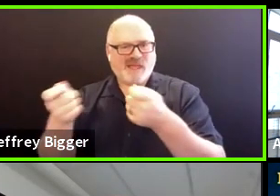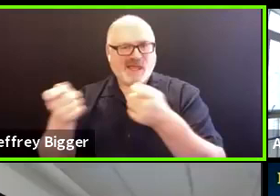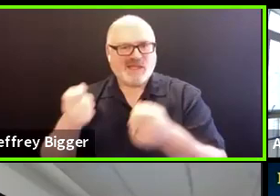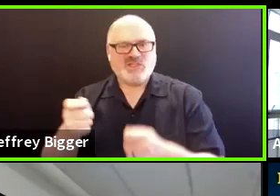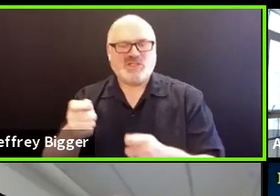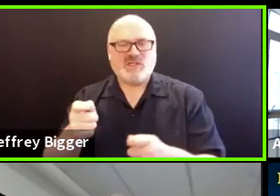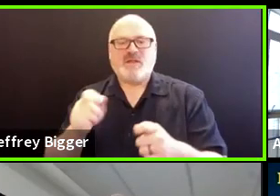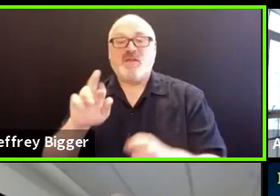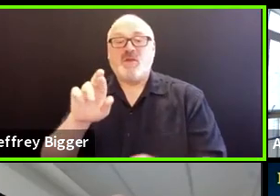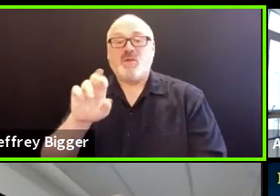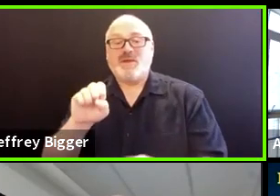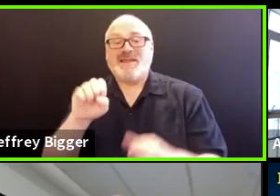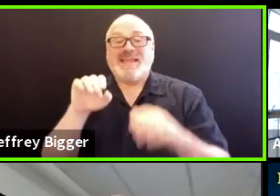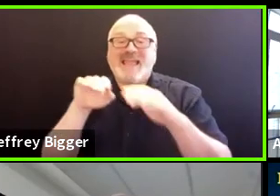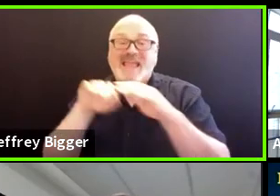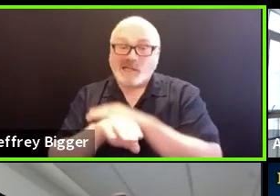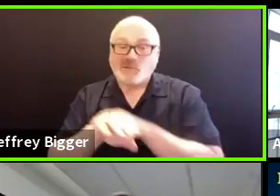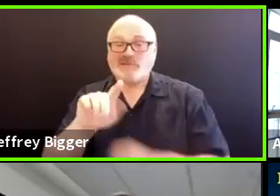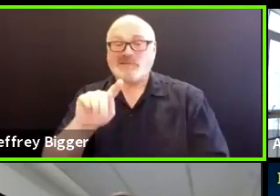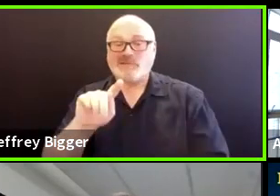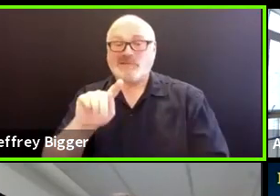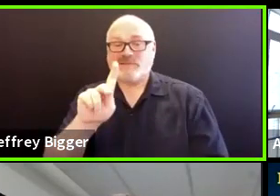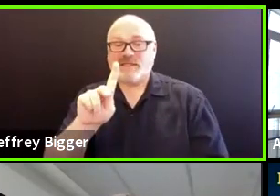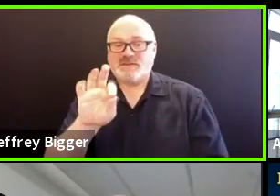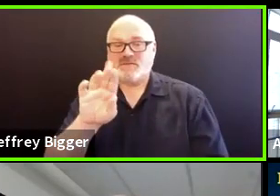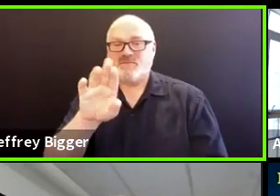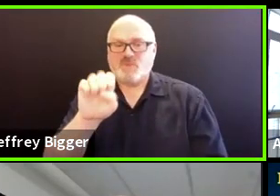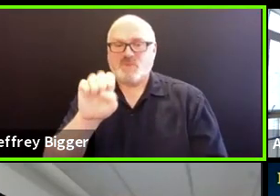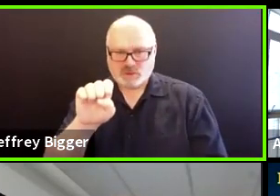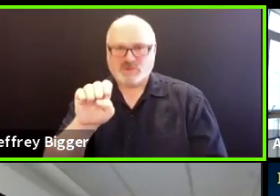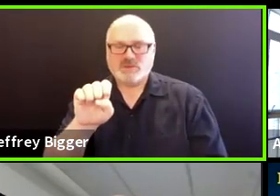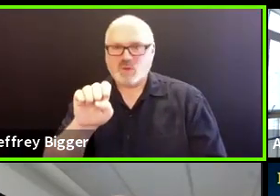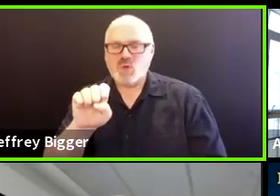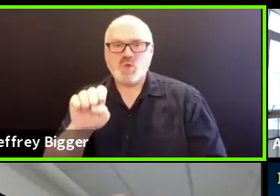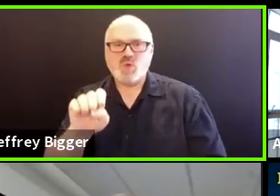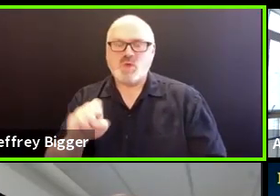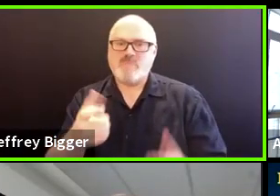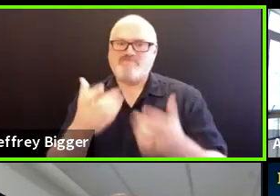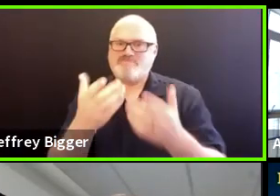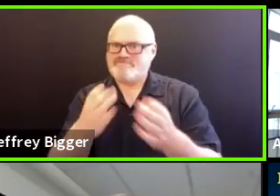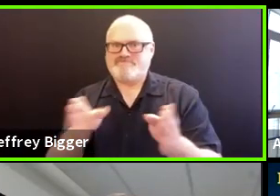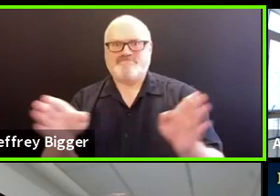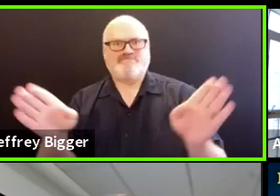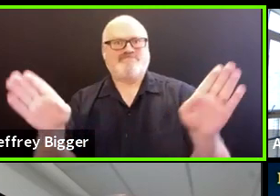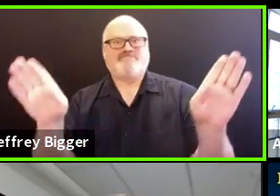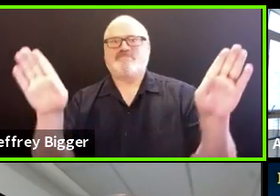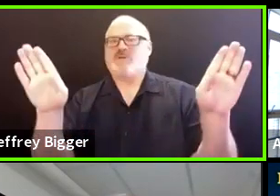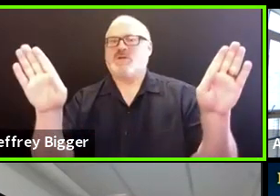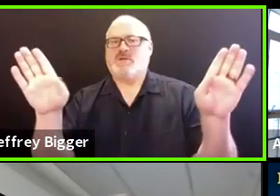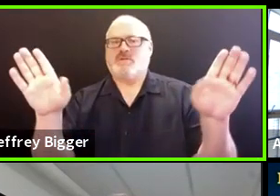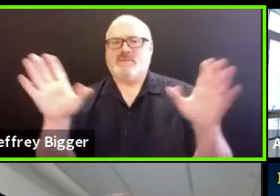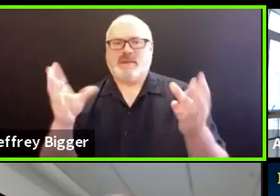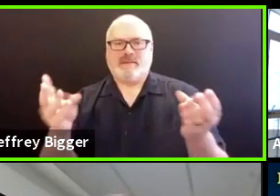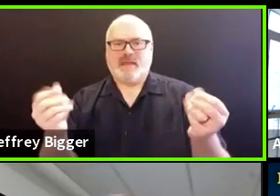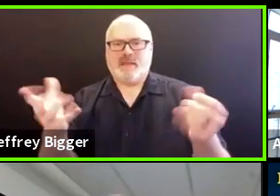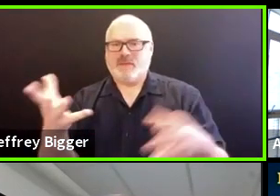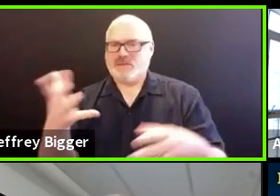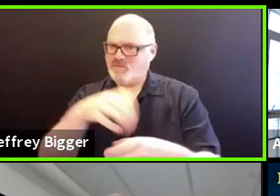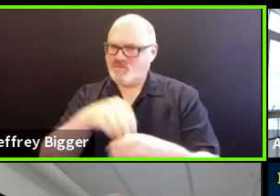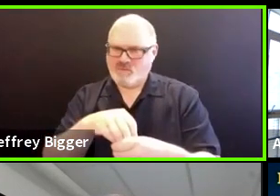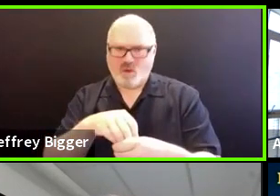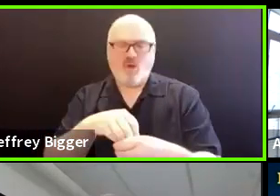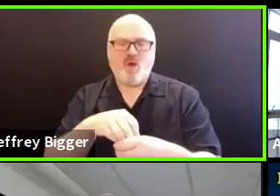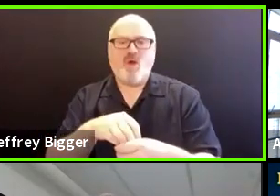Task Force has engaged a wide swath of our campus community. The Reentry Task Force has